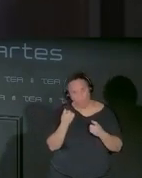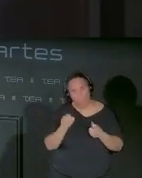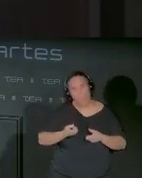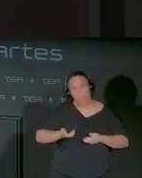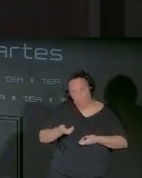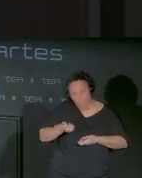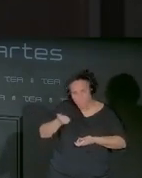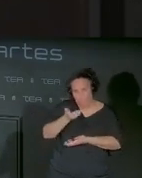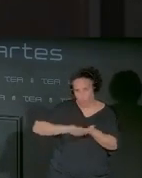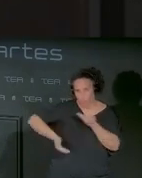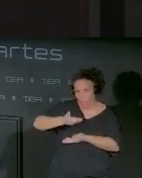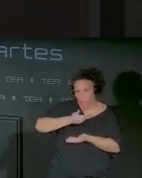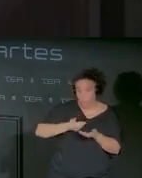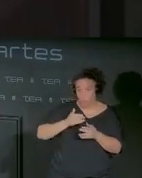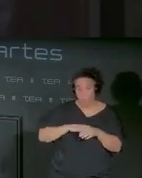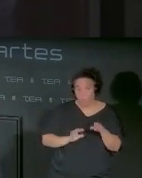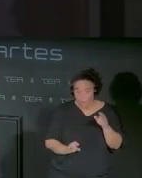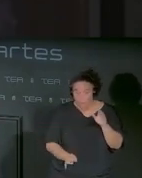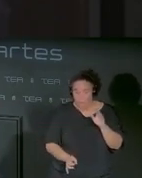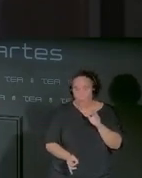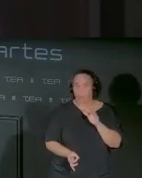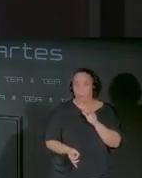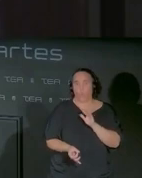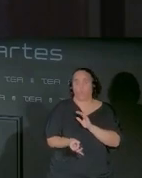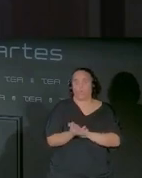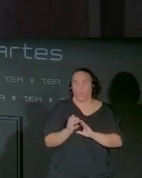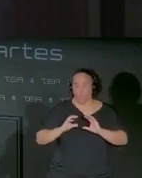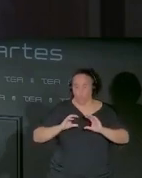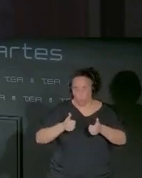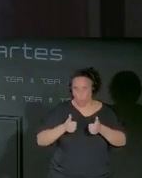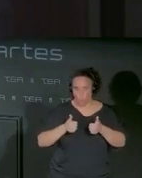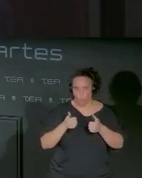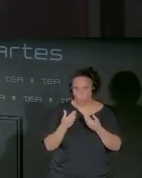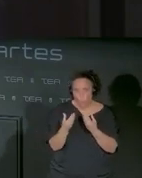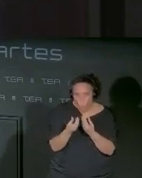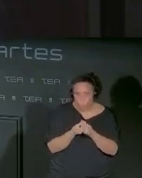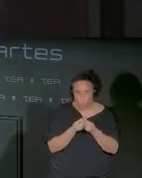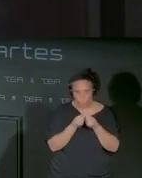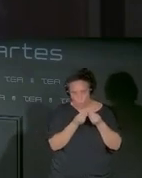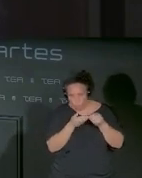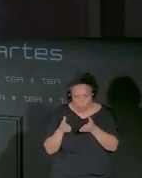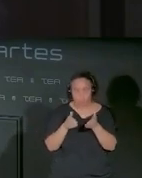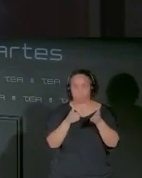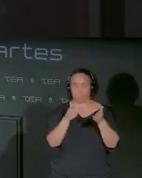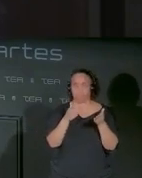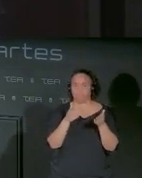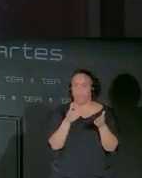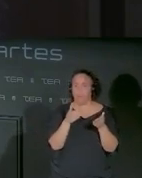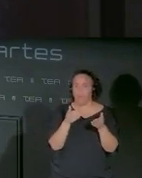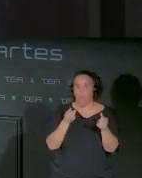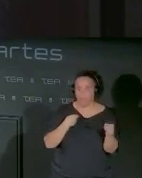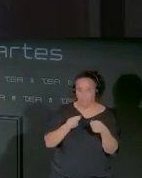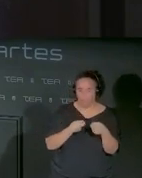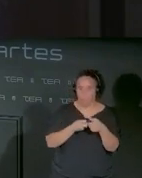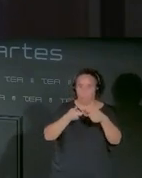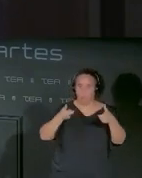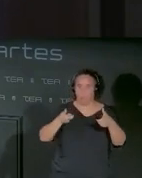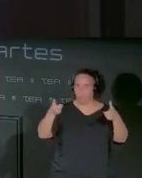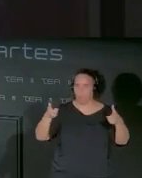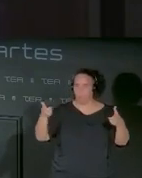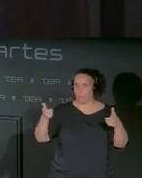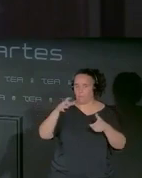a higher rate, share of European games consumption in this huge market than is the European Union.